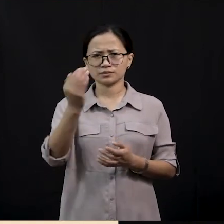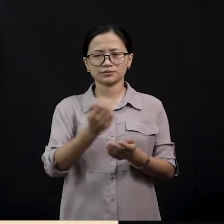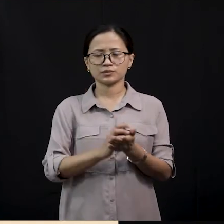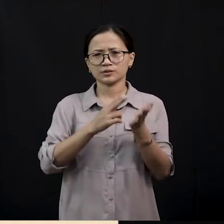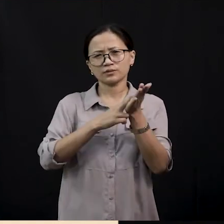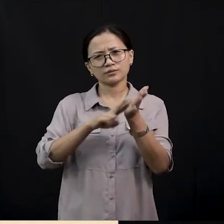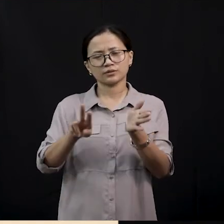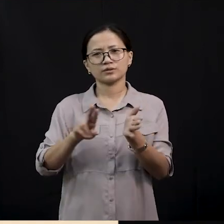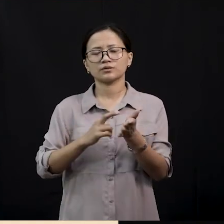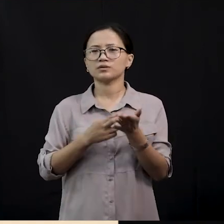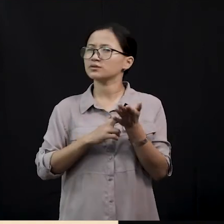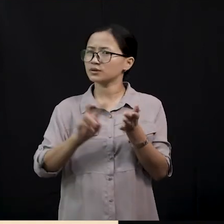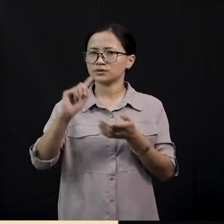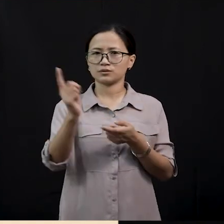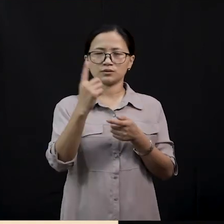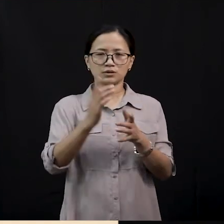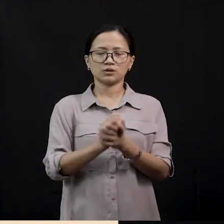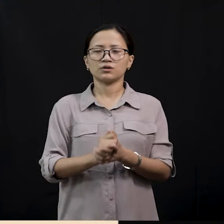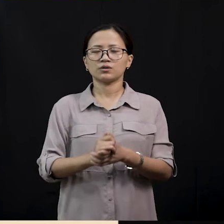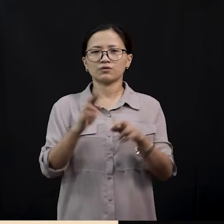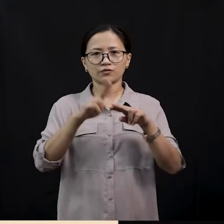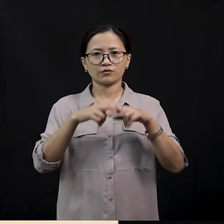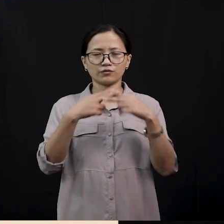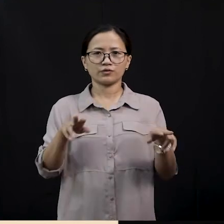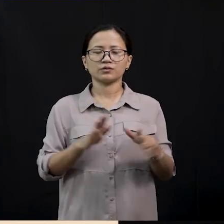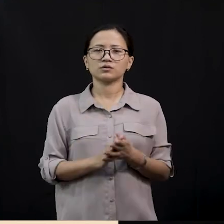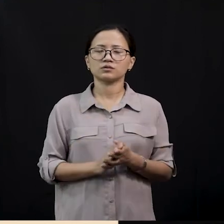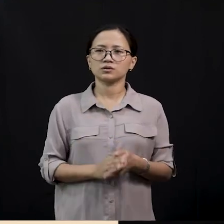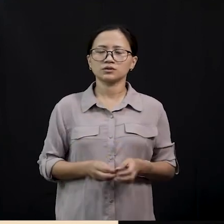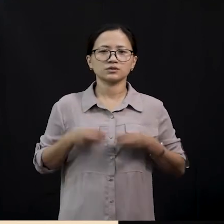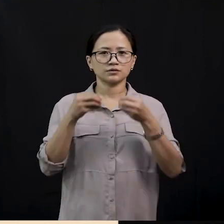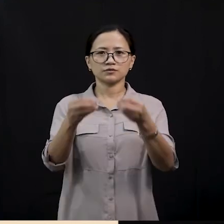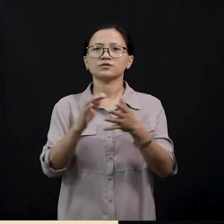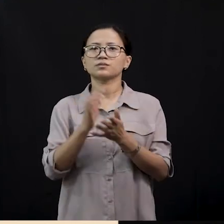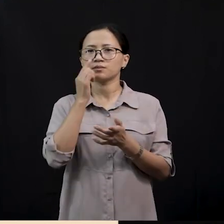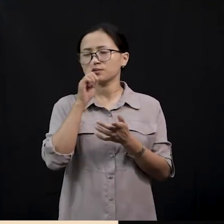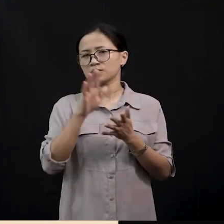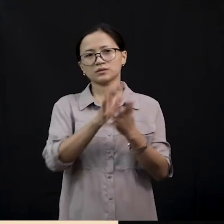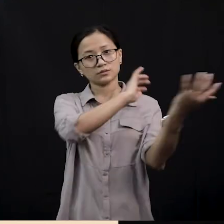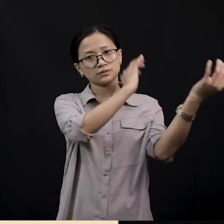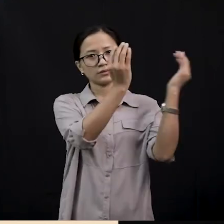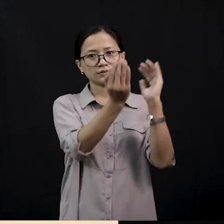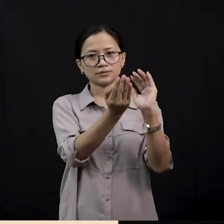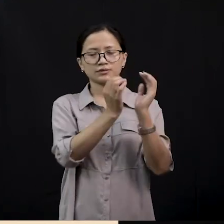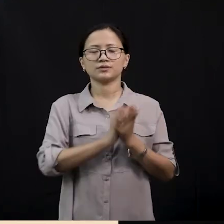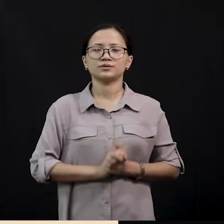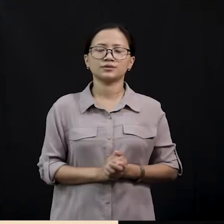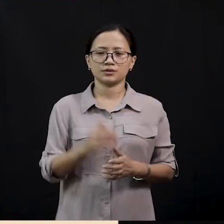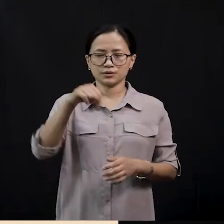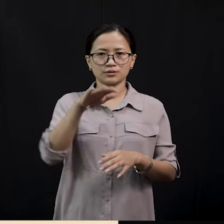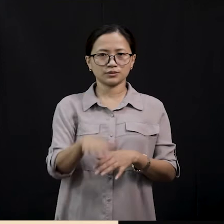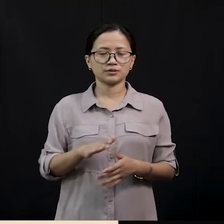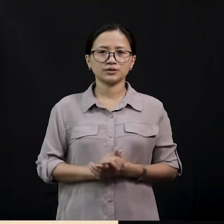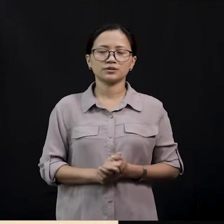is natural, that is free, that is given from the Mother Earth. And a child is playing with shells. The child